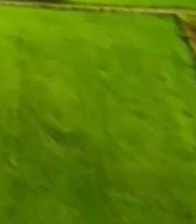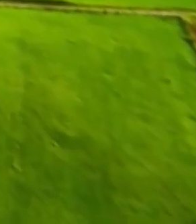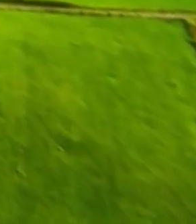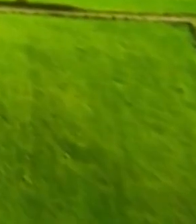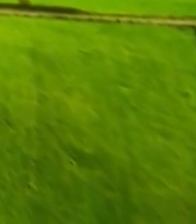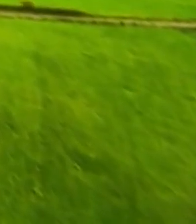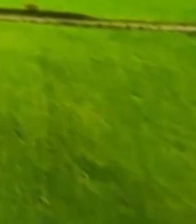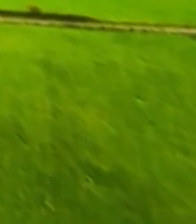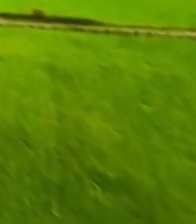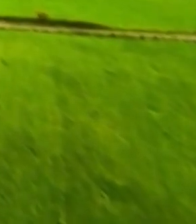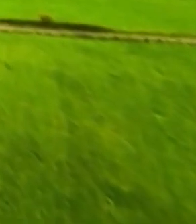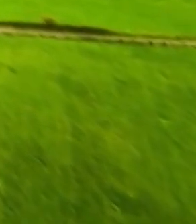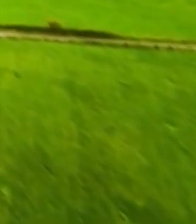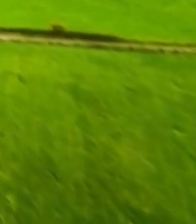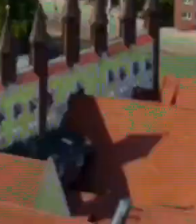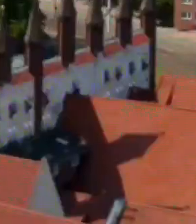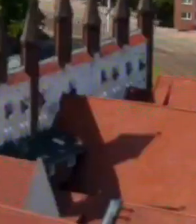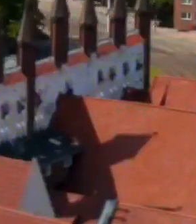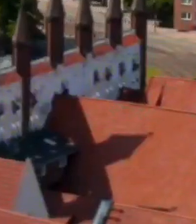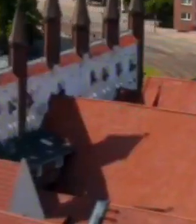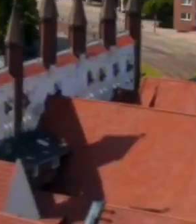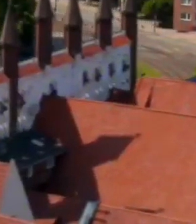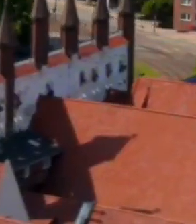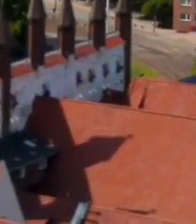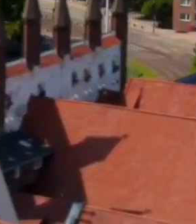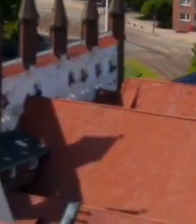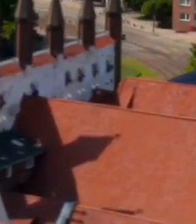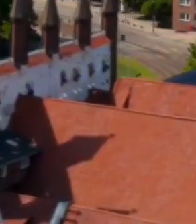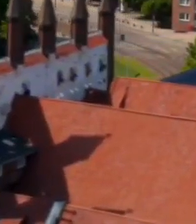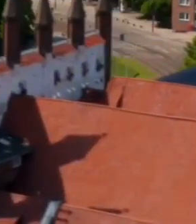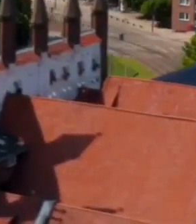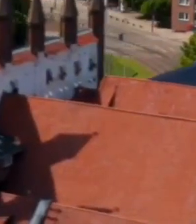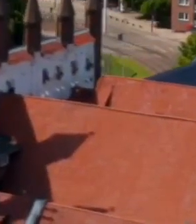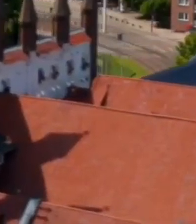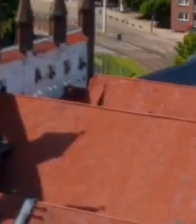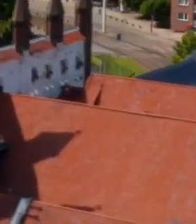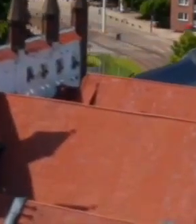2025. When you hear the word developed, what comes to mind?